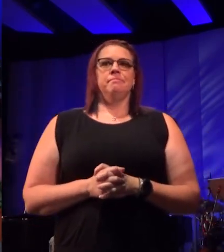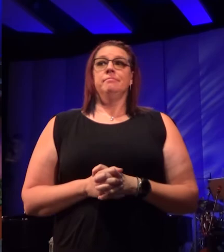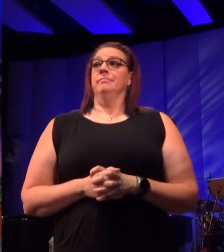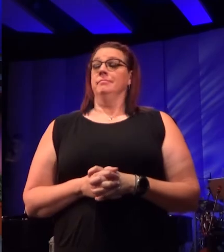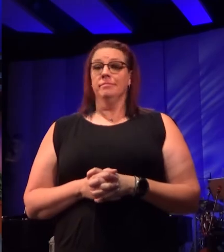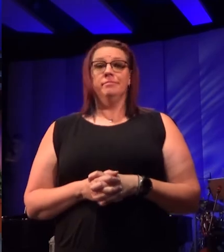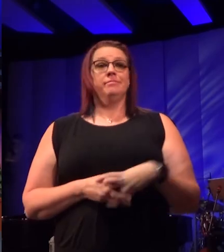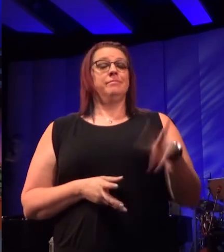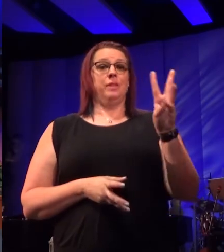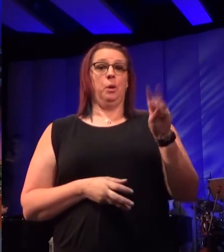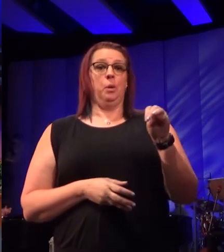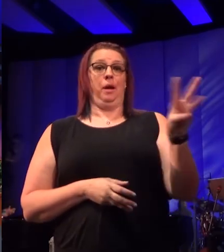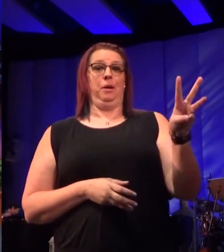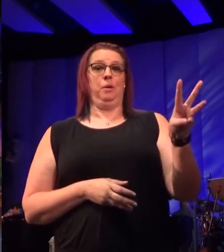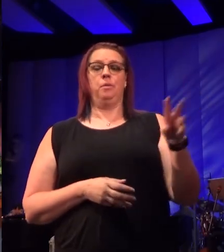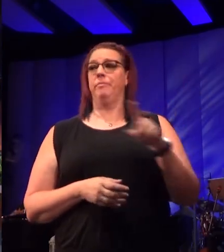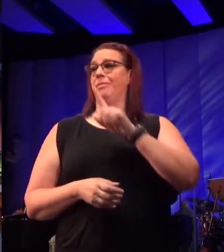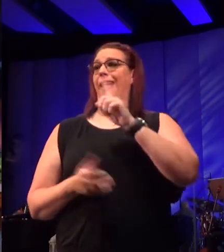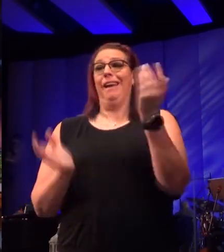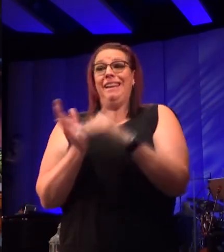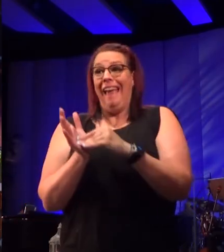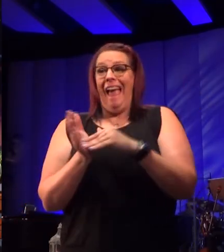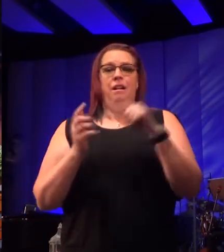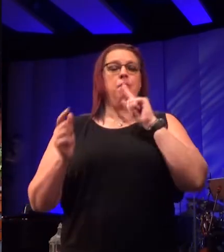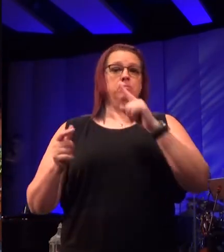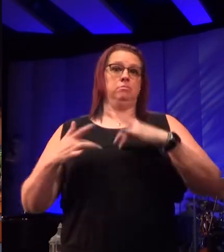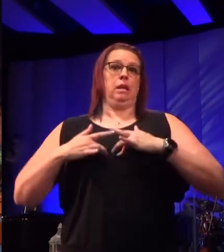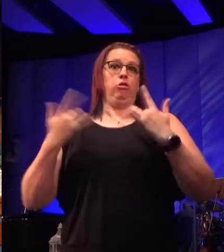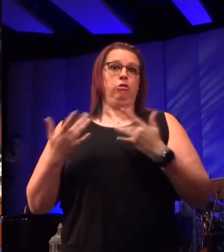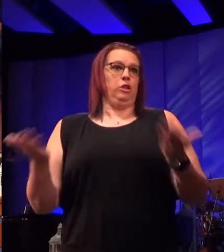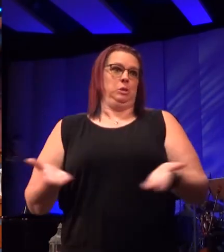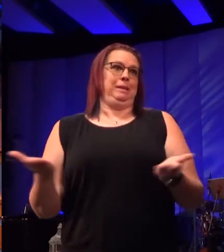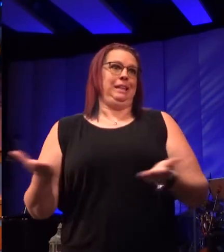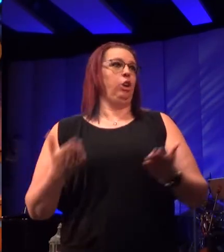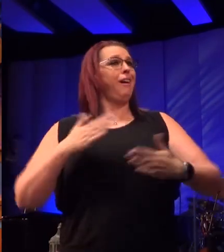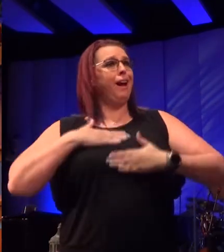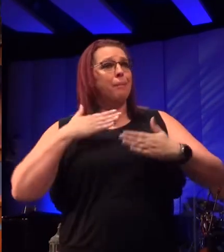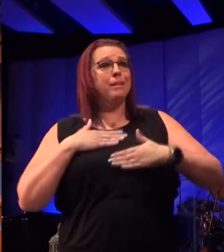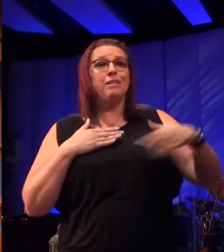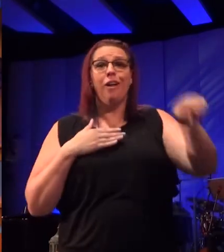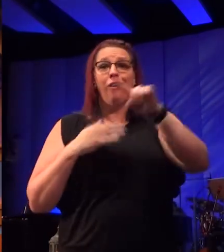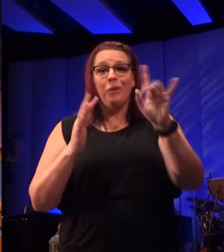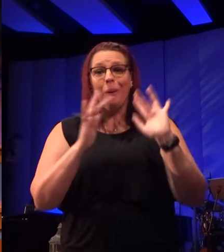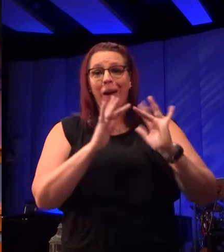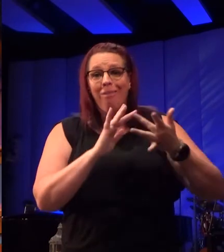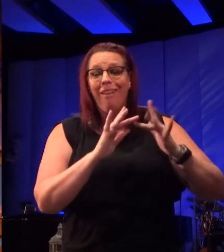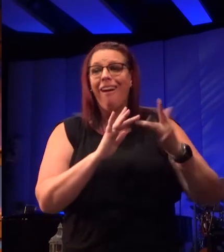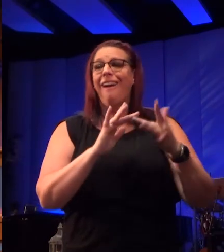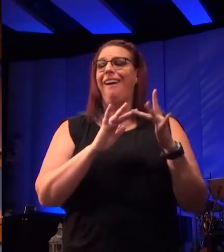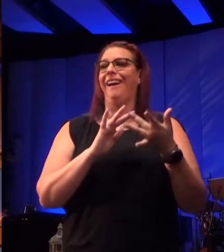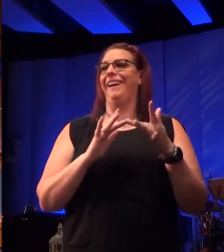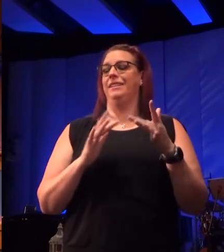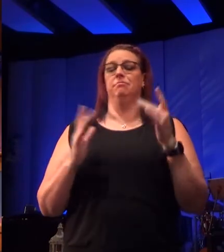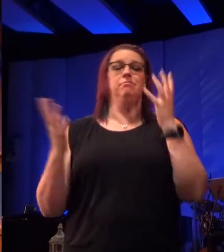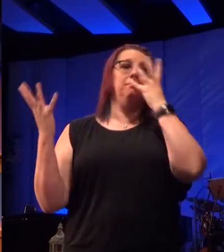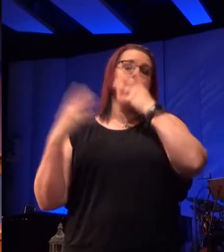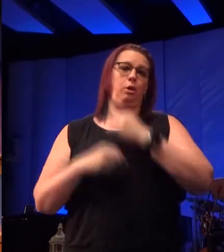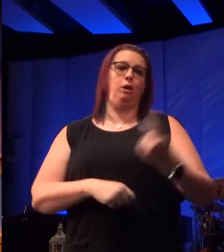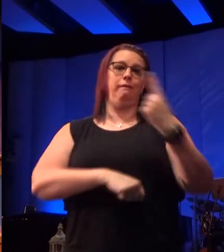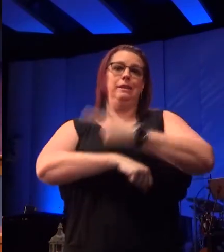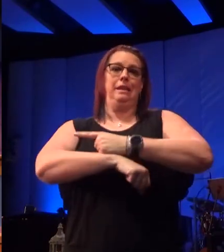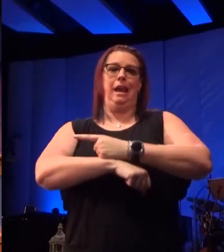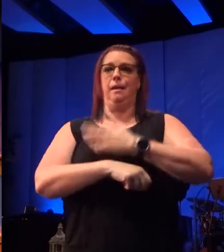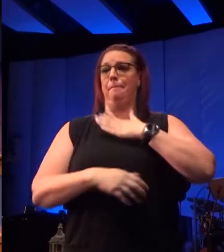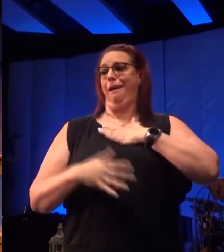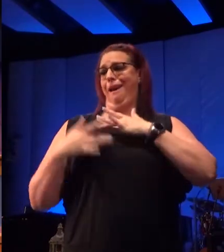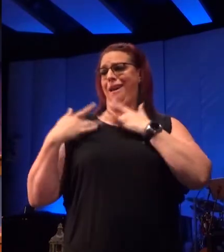Oh, wow. Again, I'm so happy to be with you, happy to be with all of you online. It's a beautiful day, and my heart